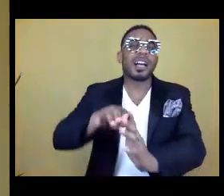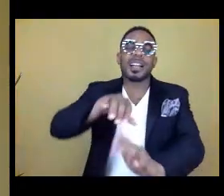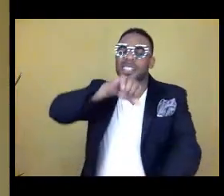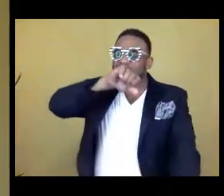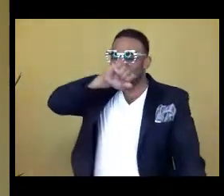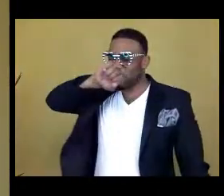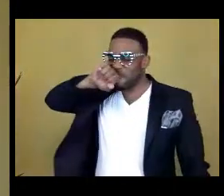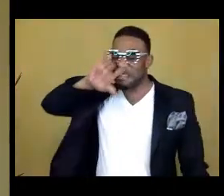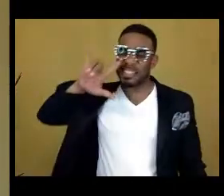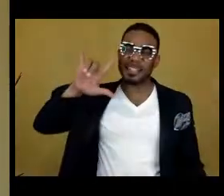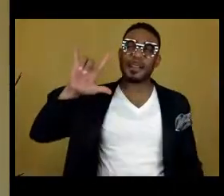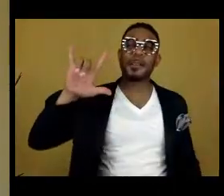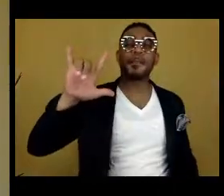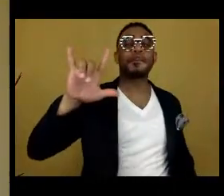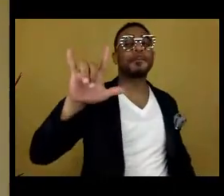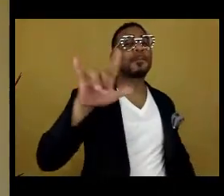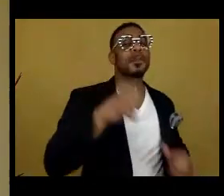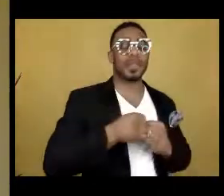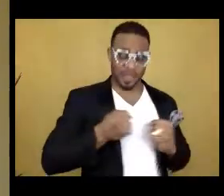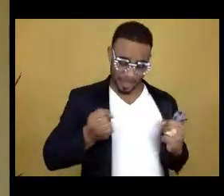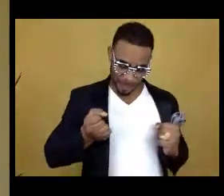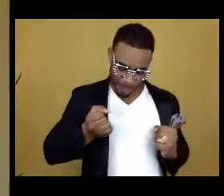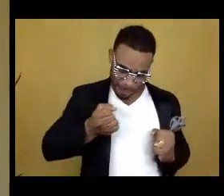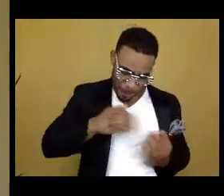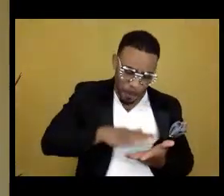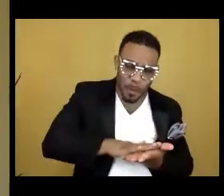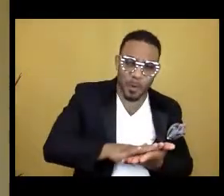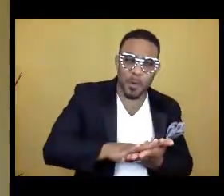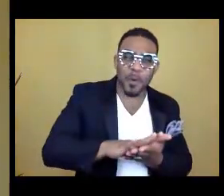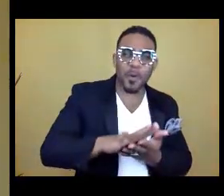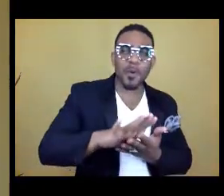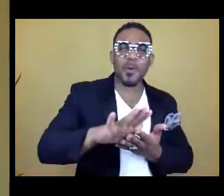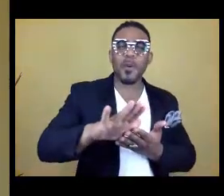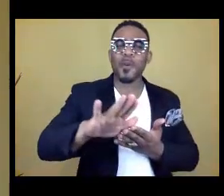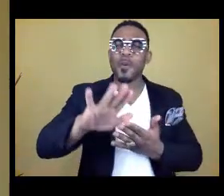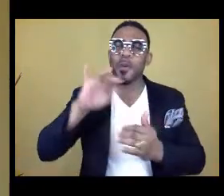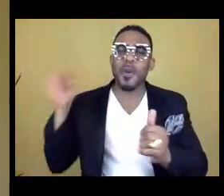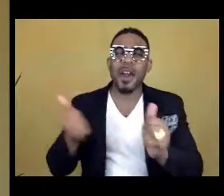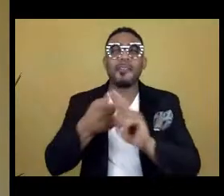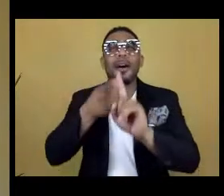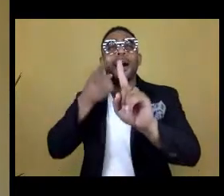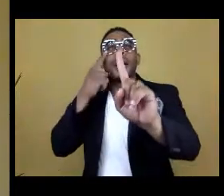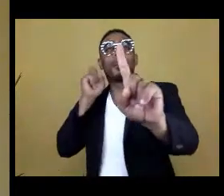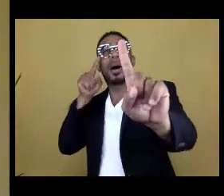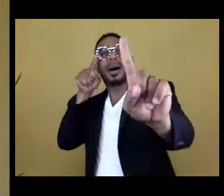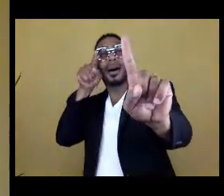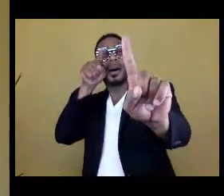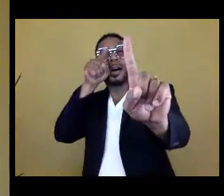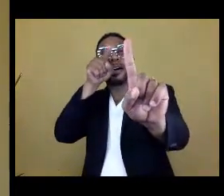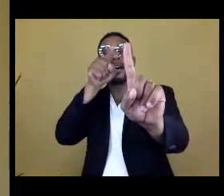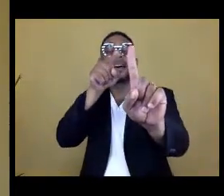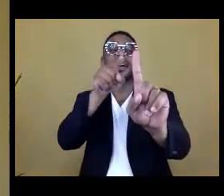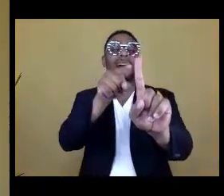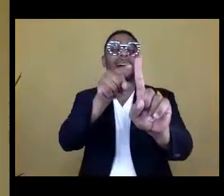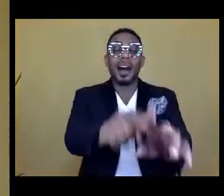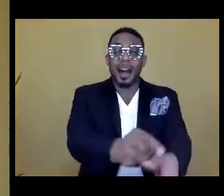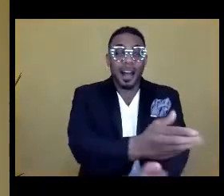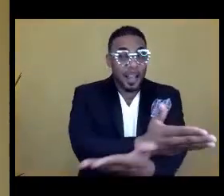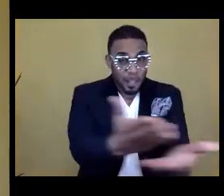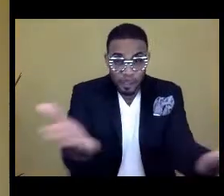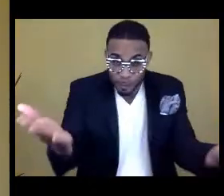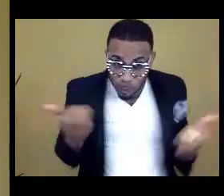to love pure and chaste from afar, and to